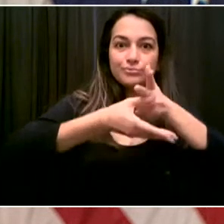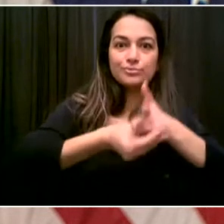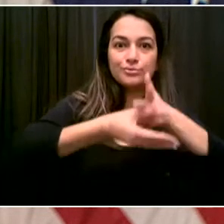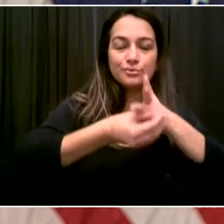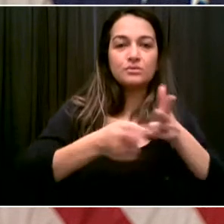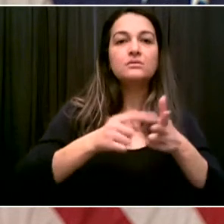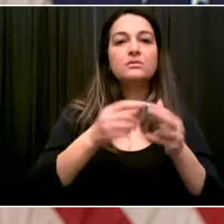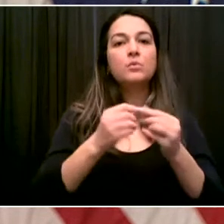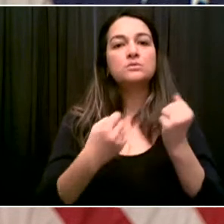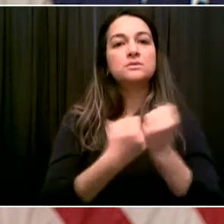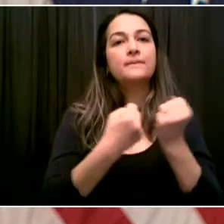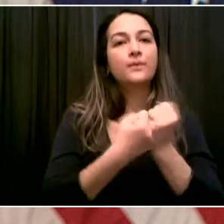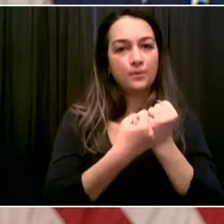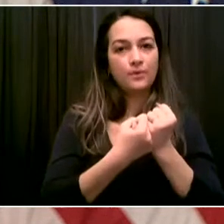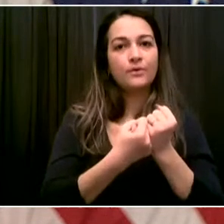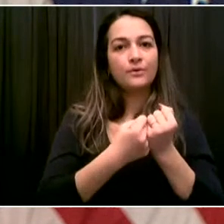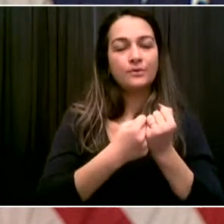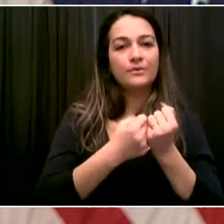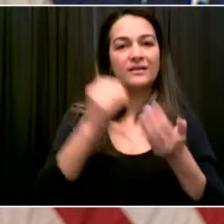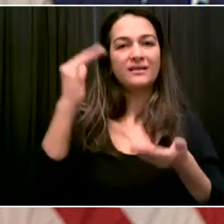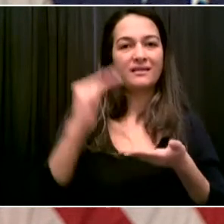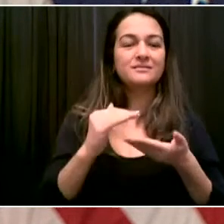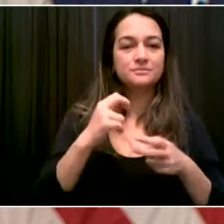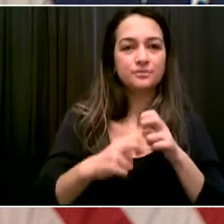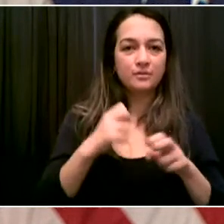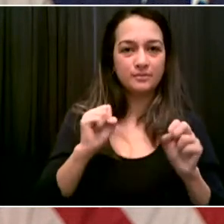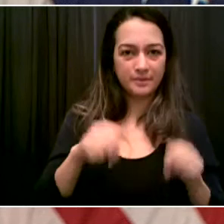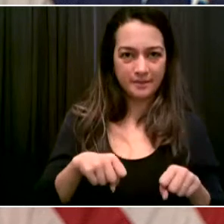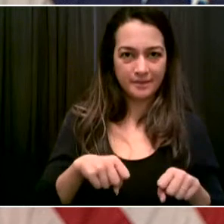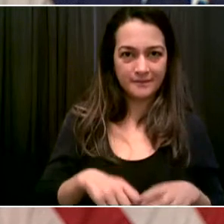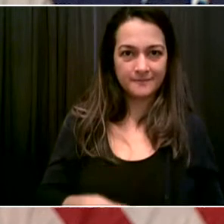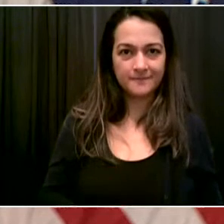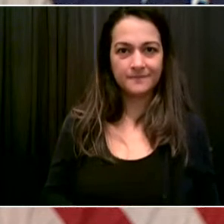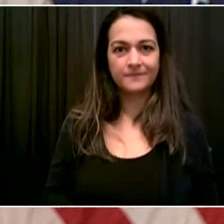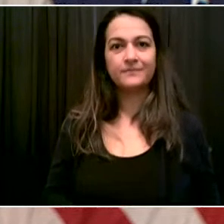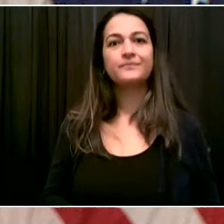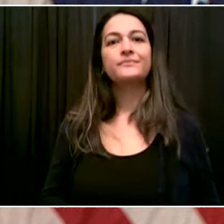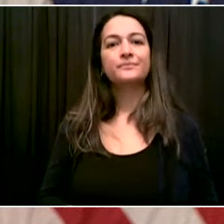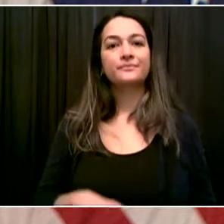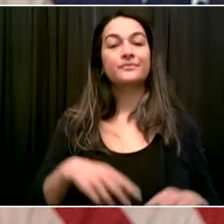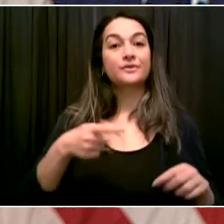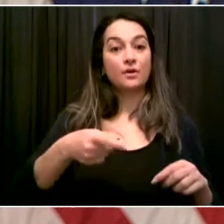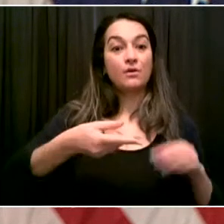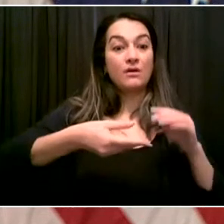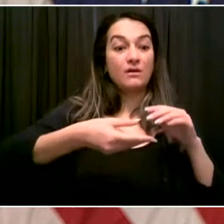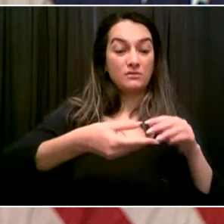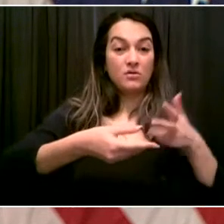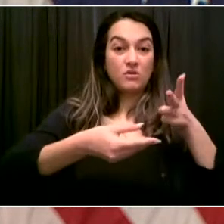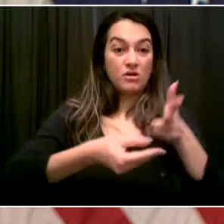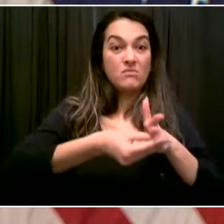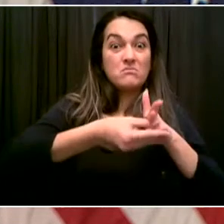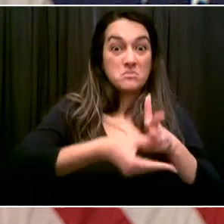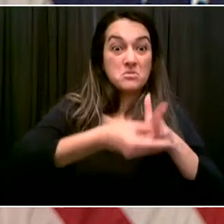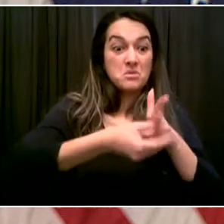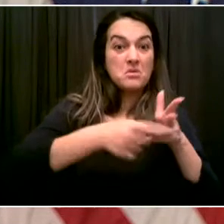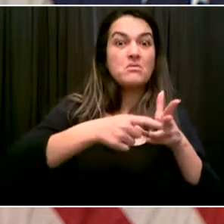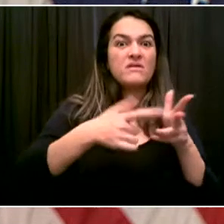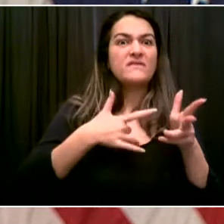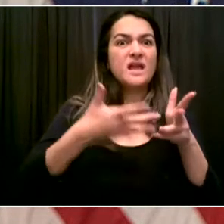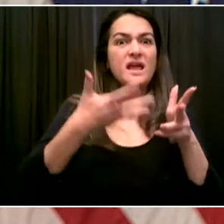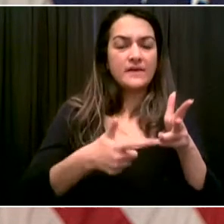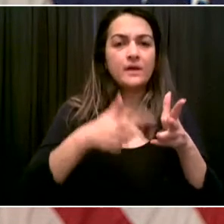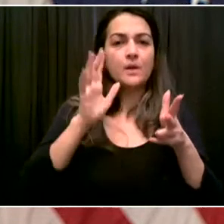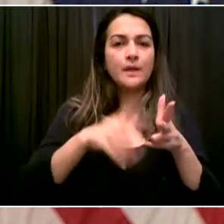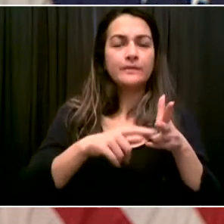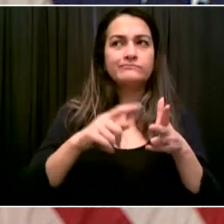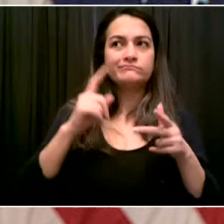been, we will get notice of that, and we will have an opportunity to send the engineers right out and take whatever corrective action is necessary,